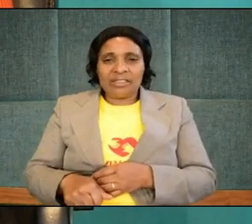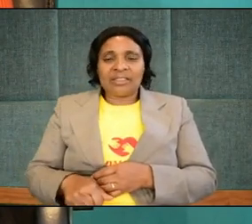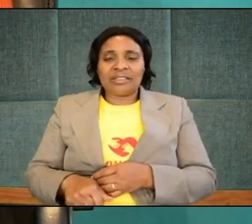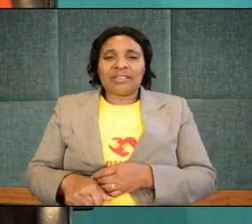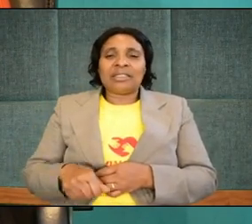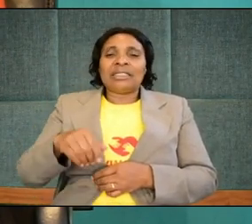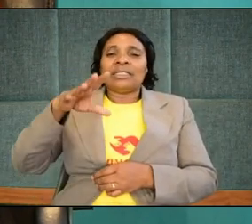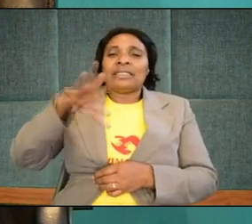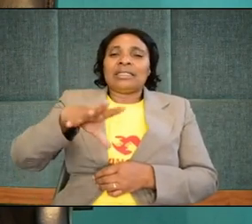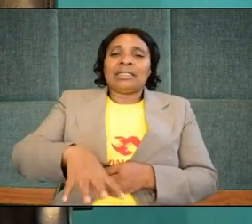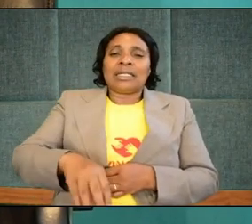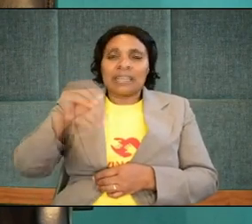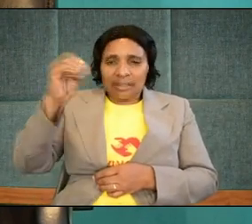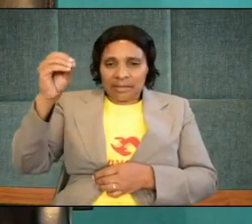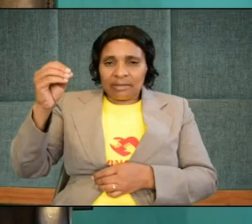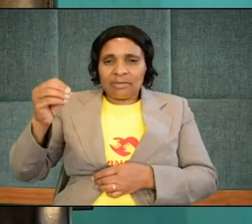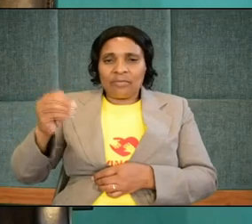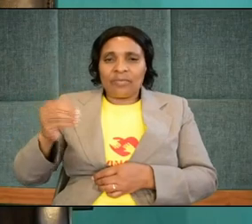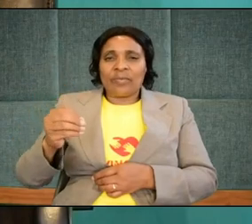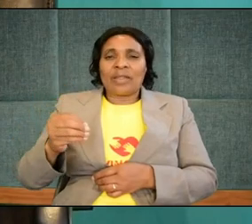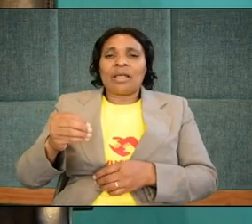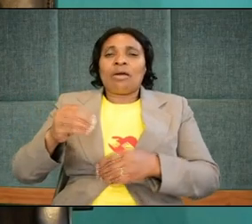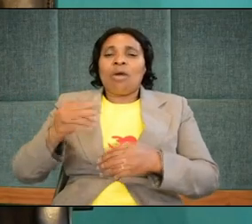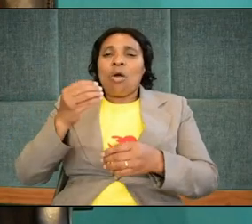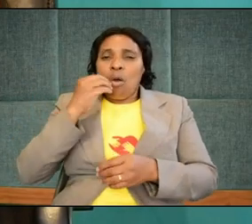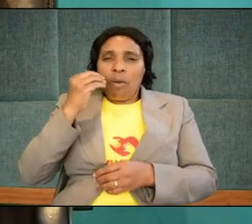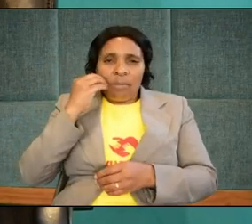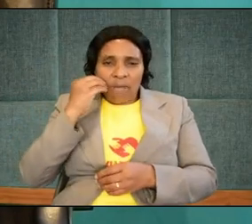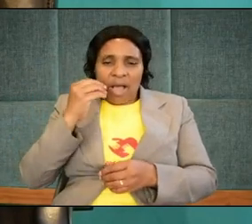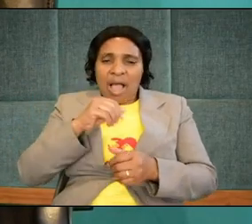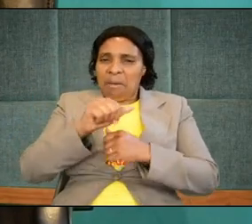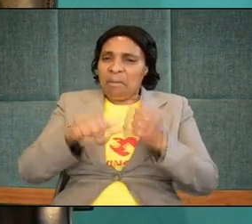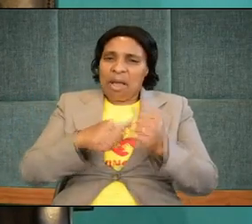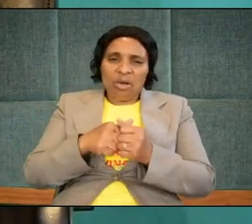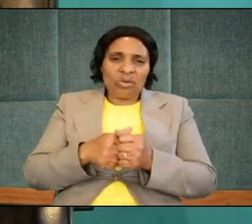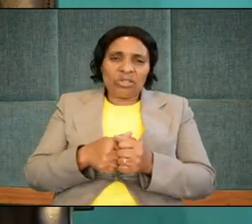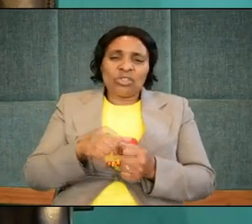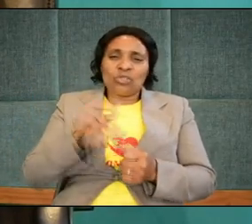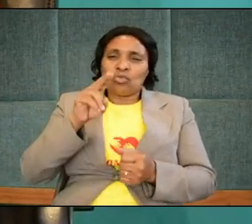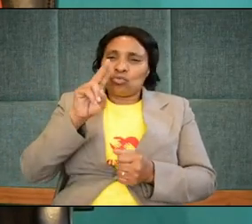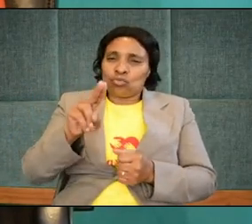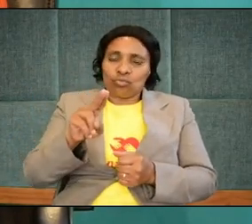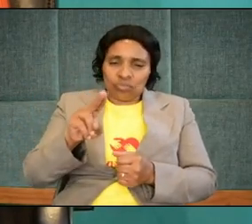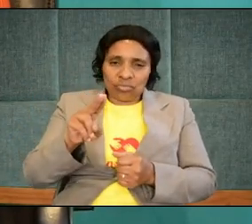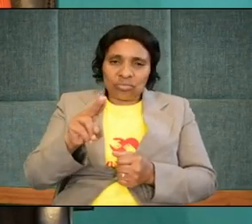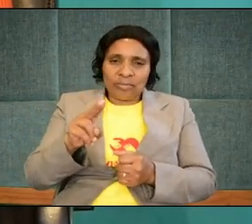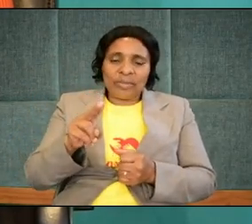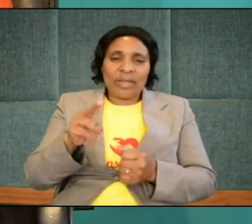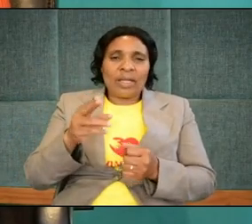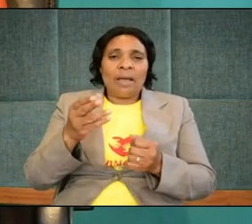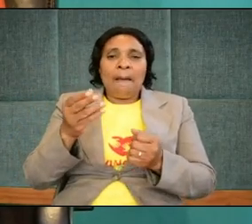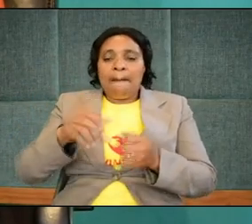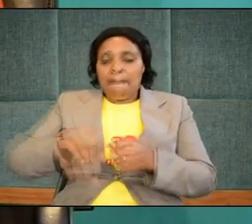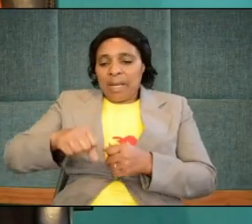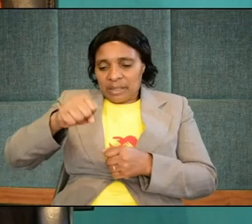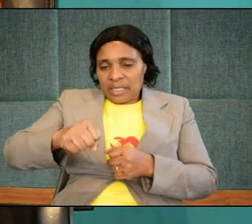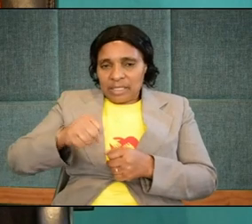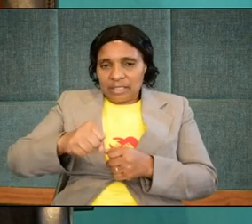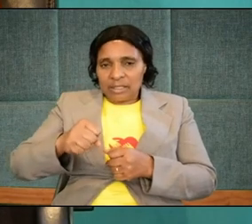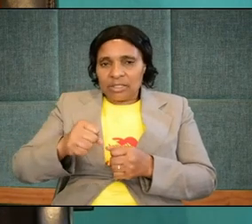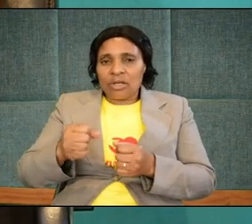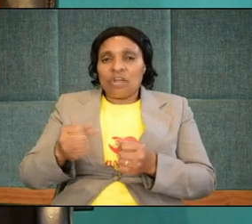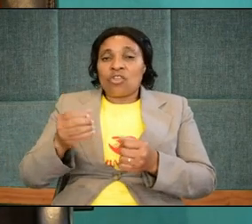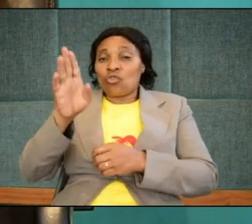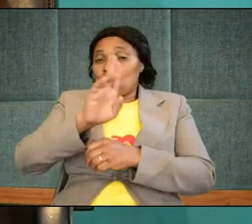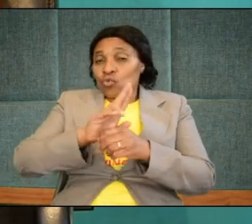this? Each of you is to take an omer, and an omer is about 2 liters to last you an entire day. So